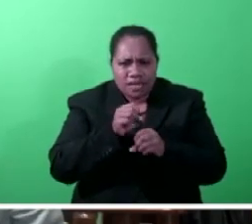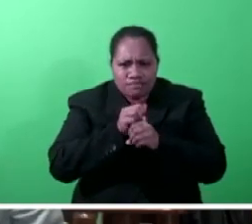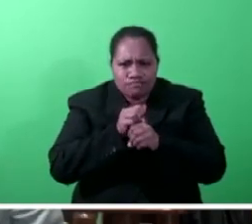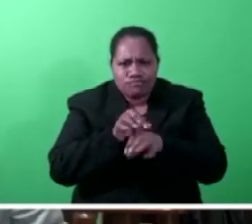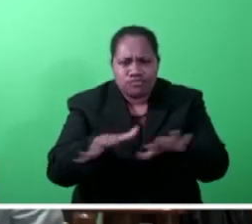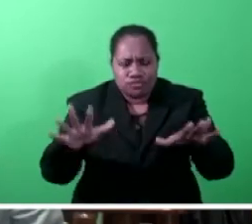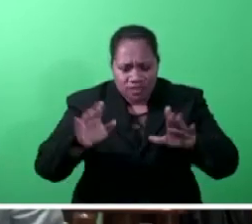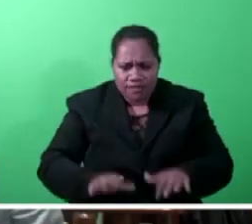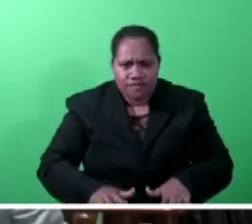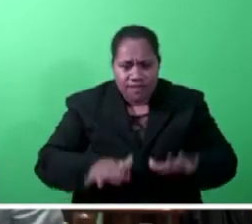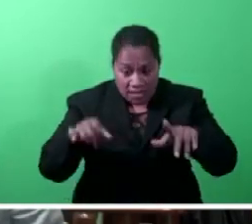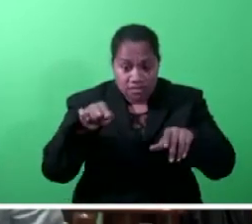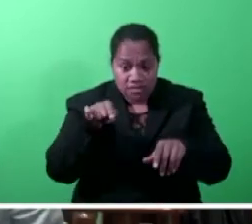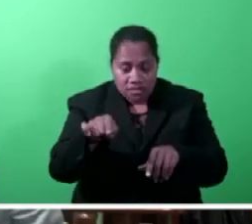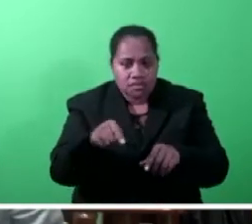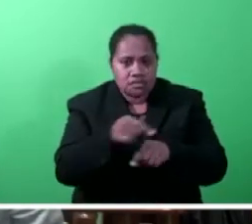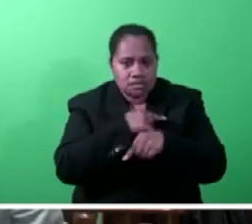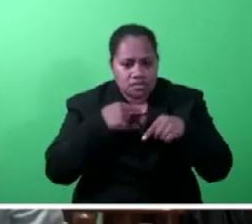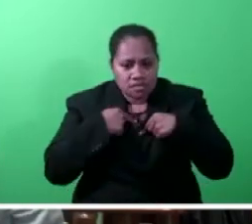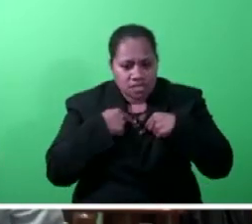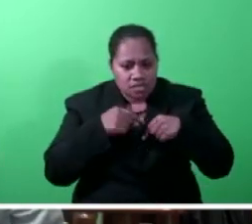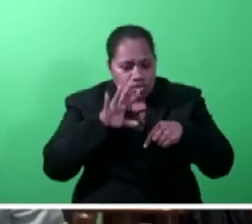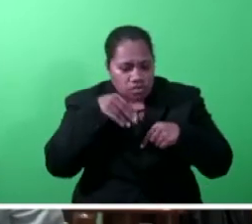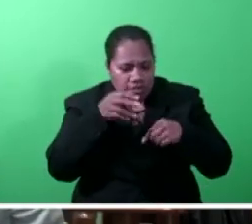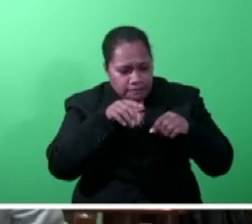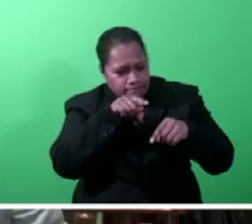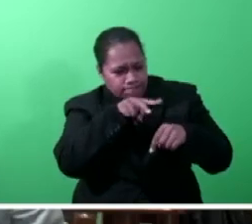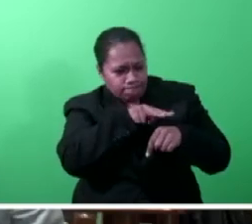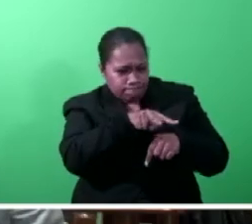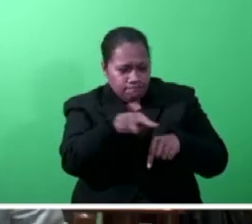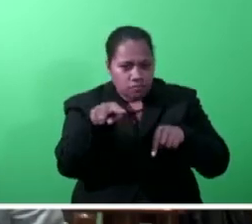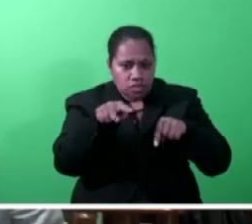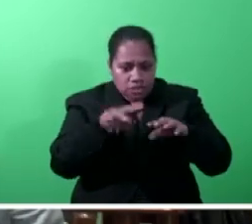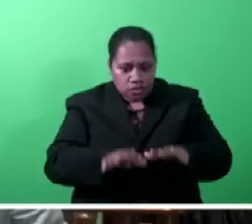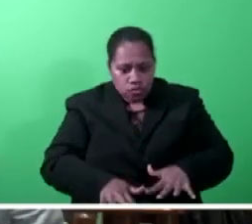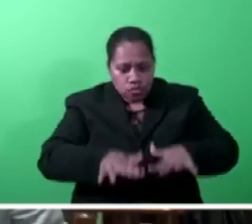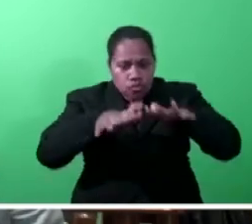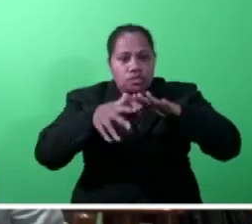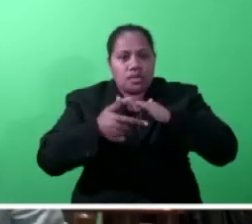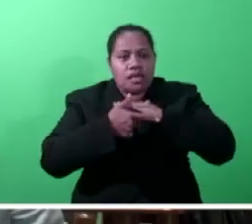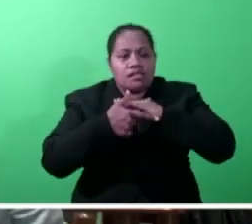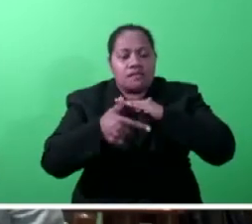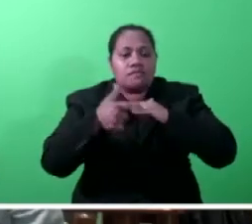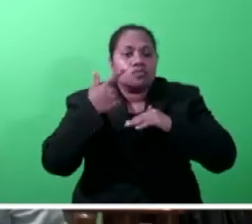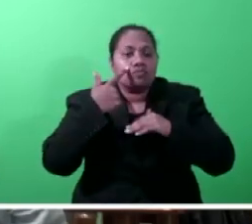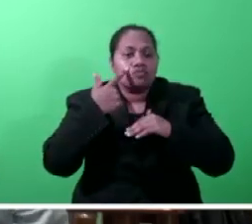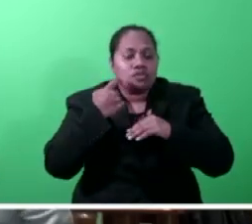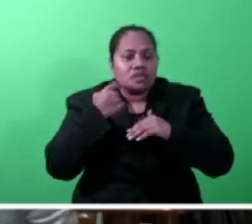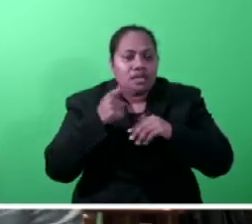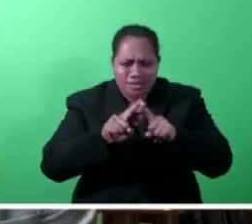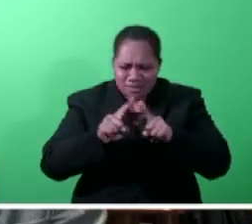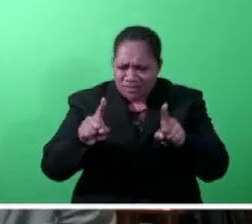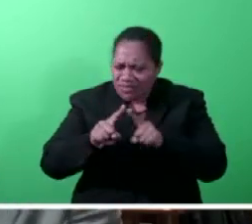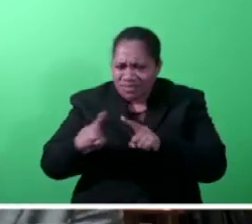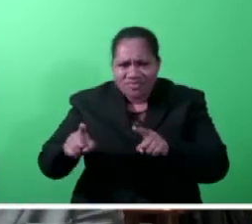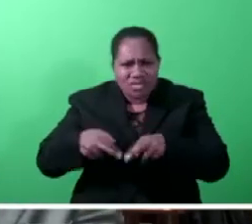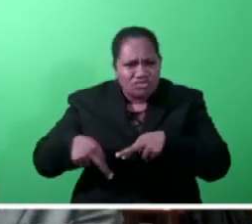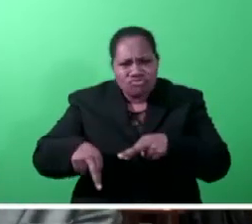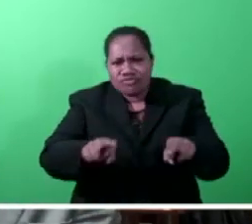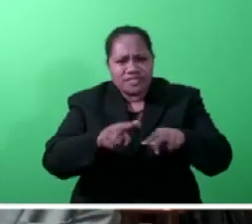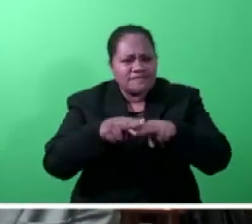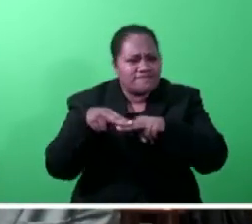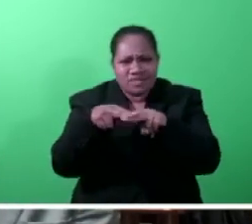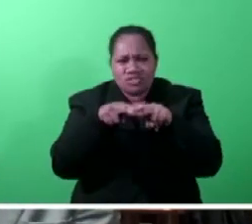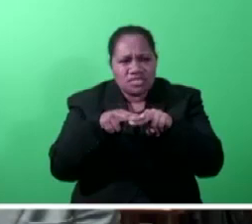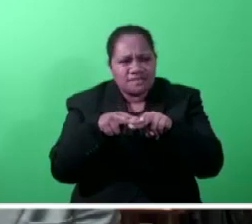the rivers as we keep track of the rising of the level of the water in the rivers. Different rivers in Fiji, different streams, we have